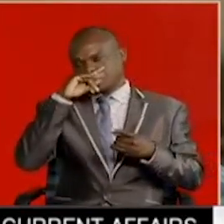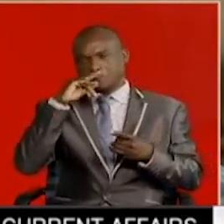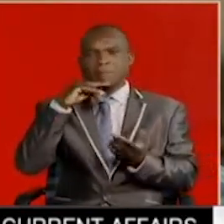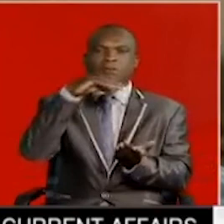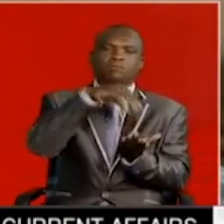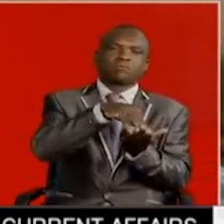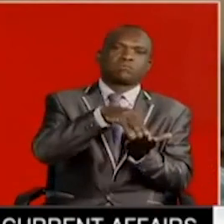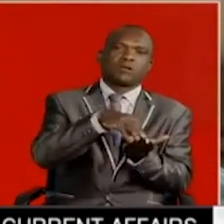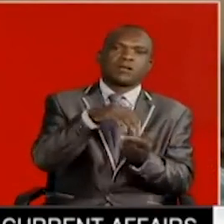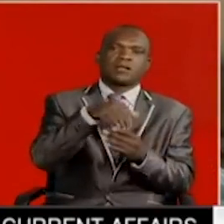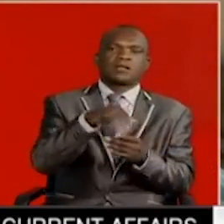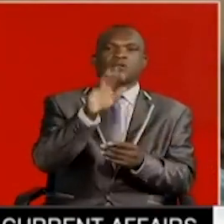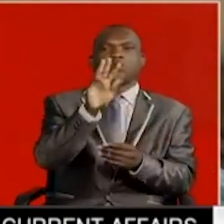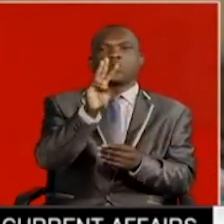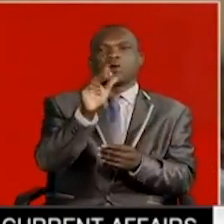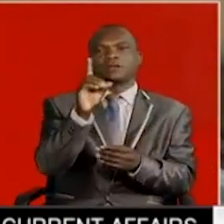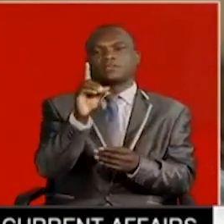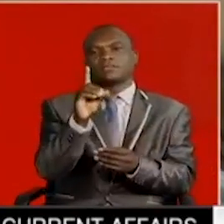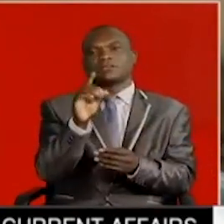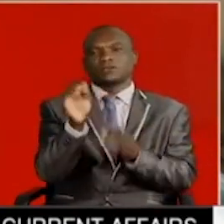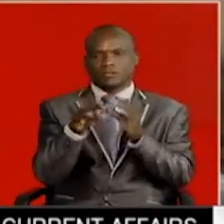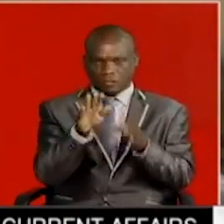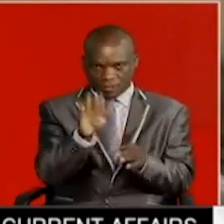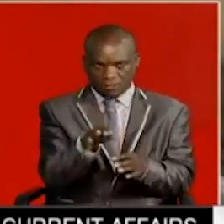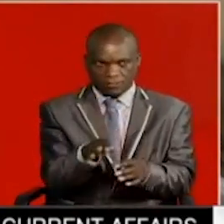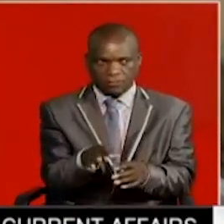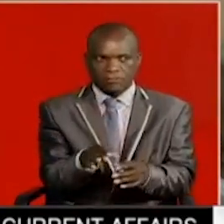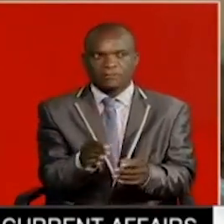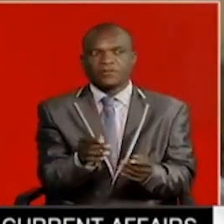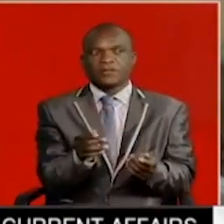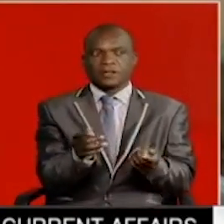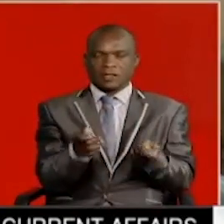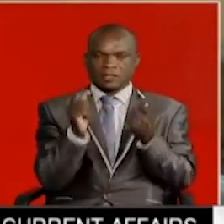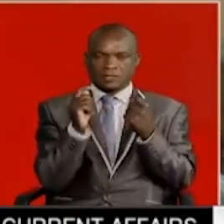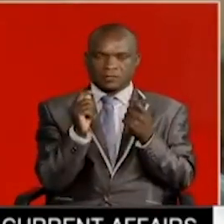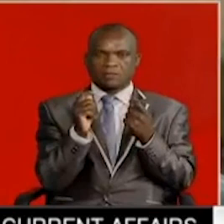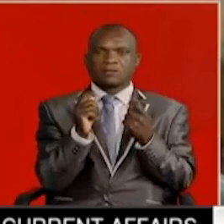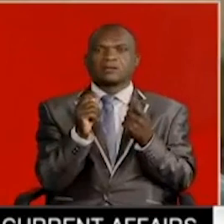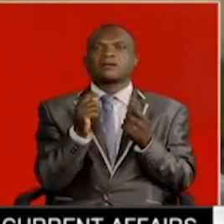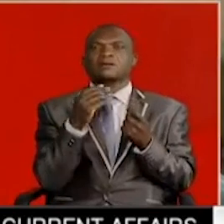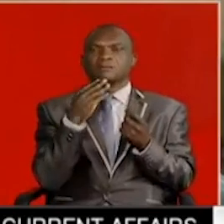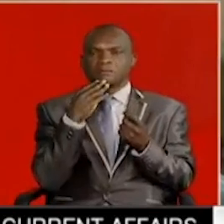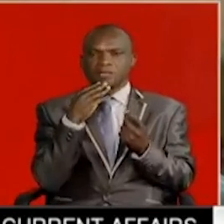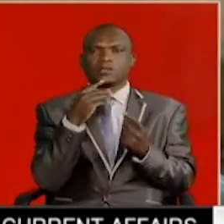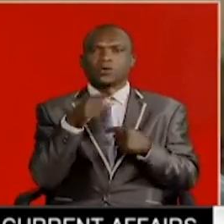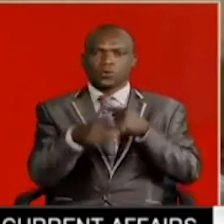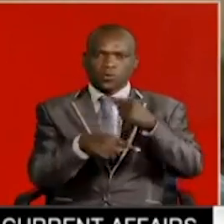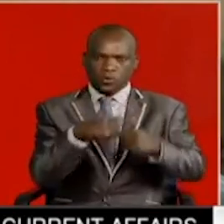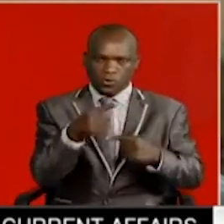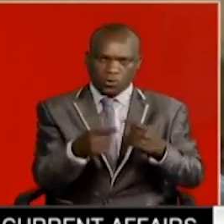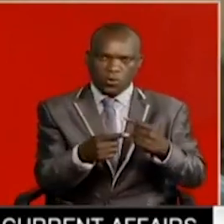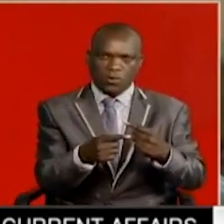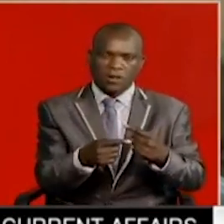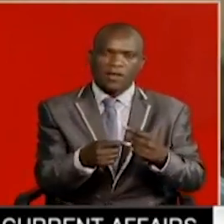at ward level. The cold chain inventory is an ongoing.